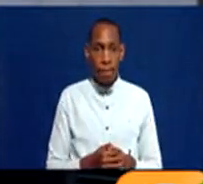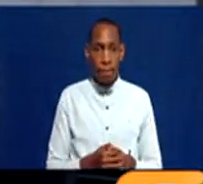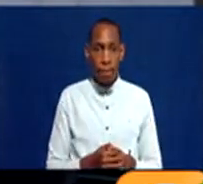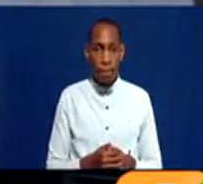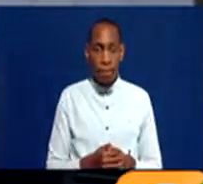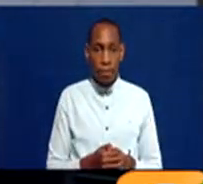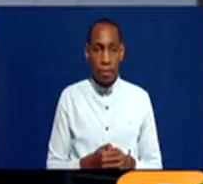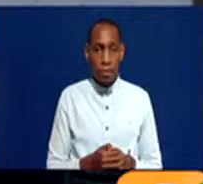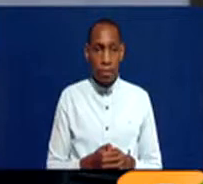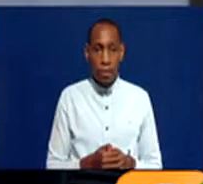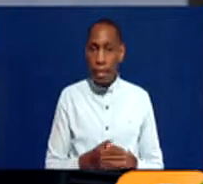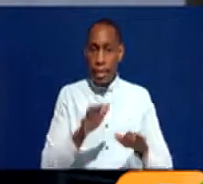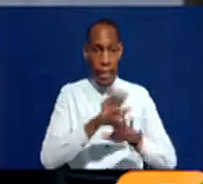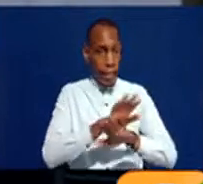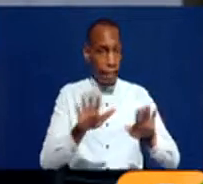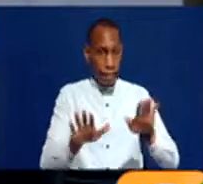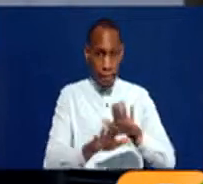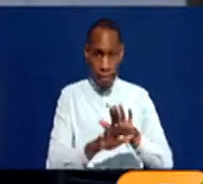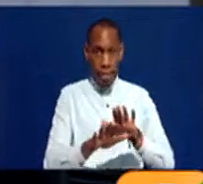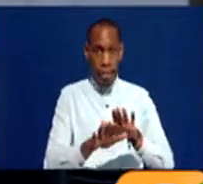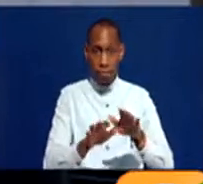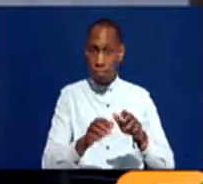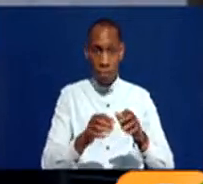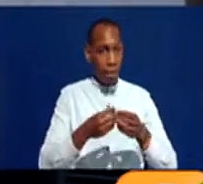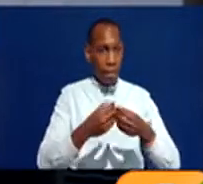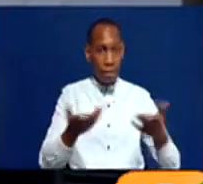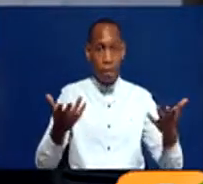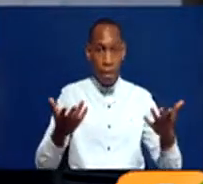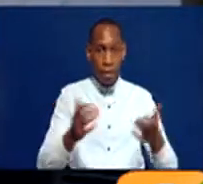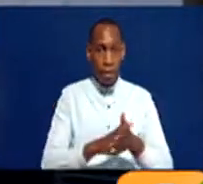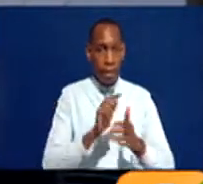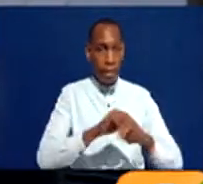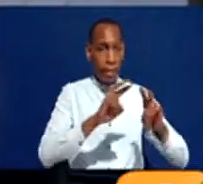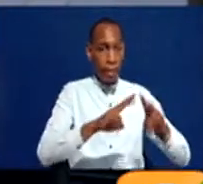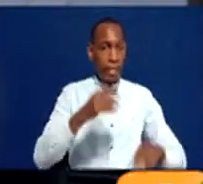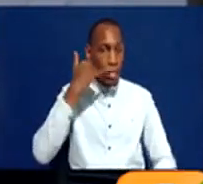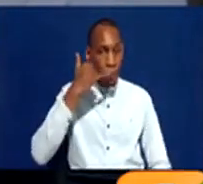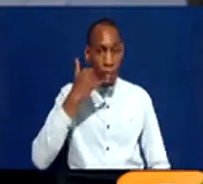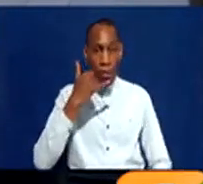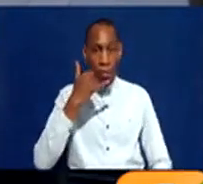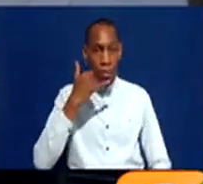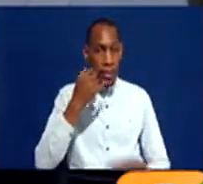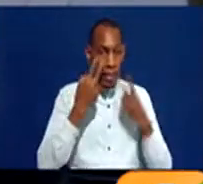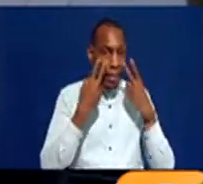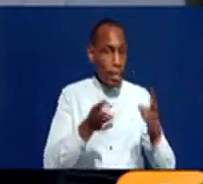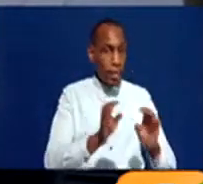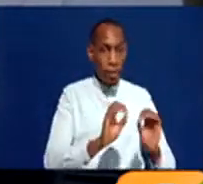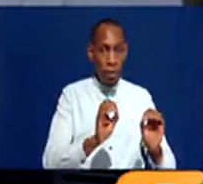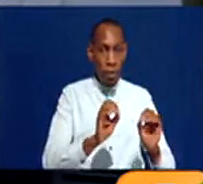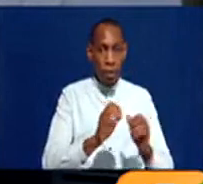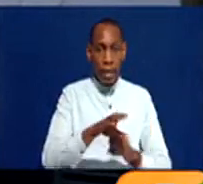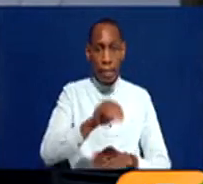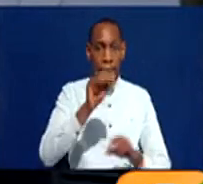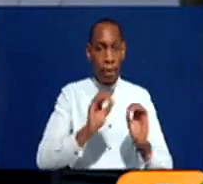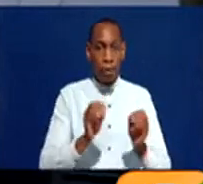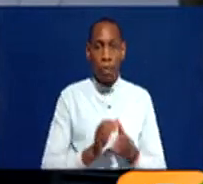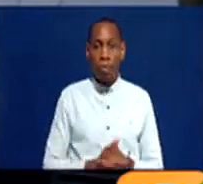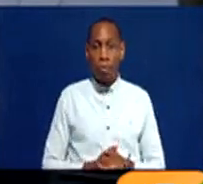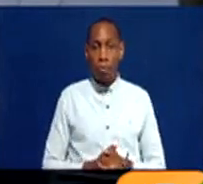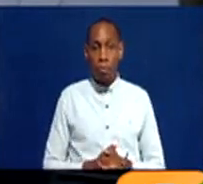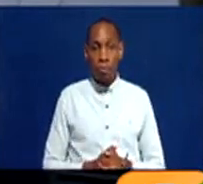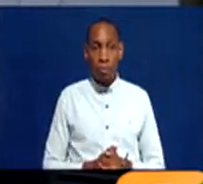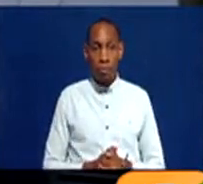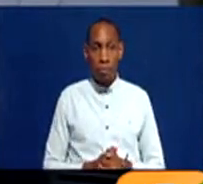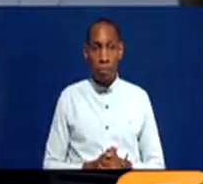Vitu kila kitu iko everywhere. Nikitafuta simu, sioni simu, and all that.